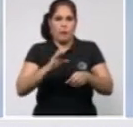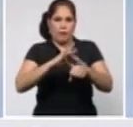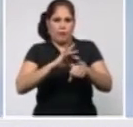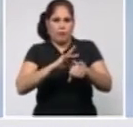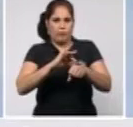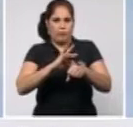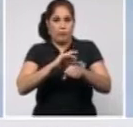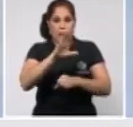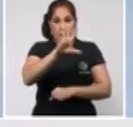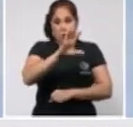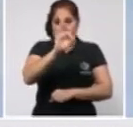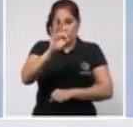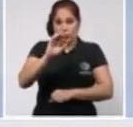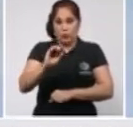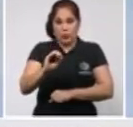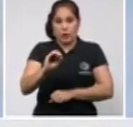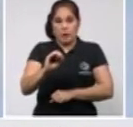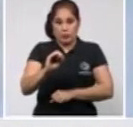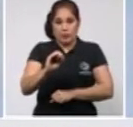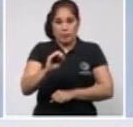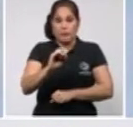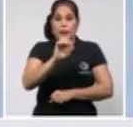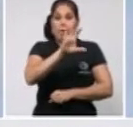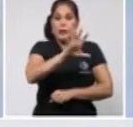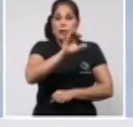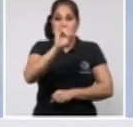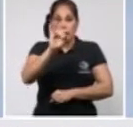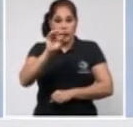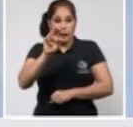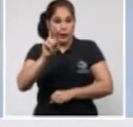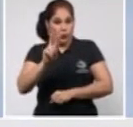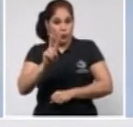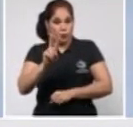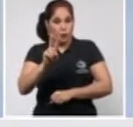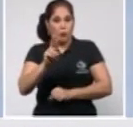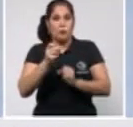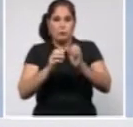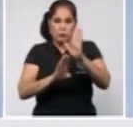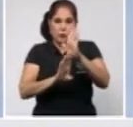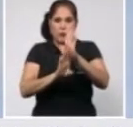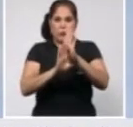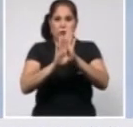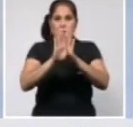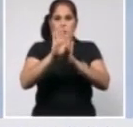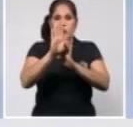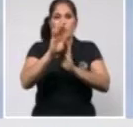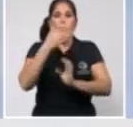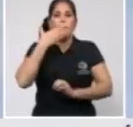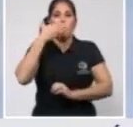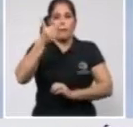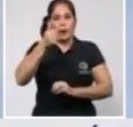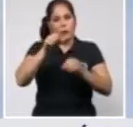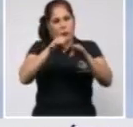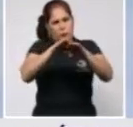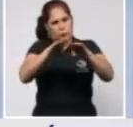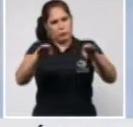these, 572, or 99.1%, are clinically stable.